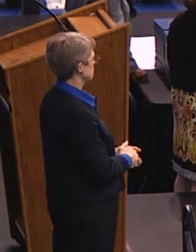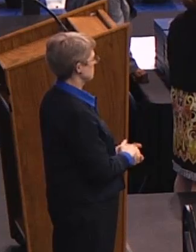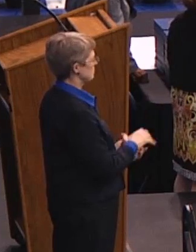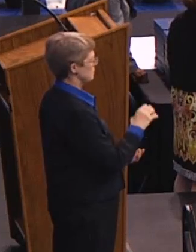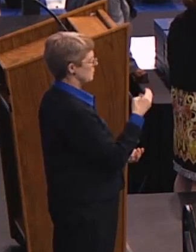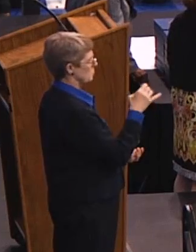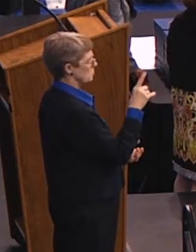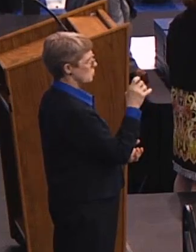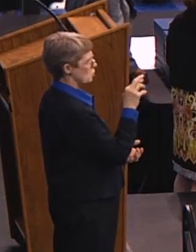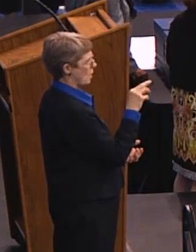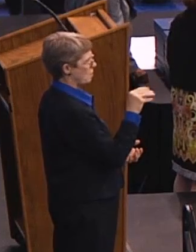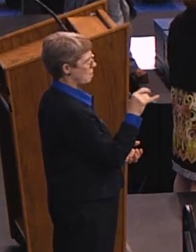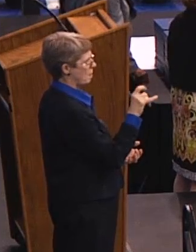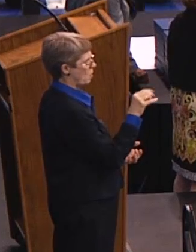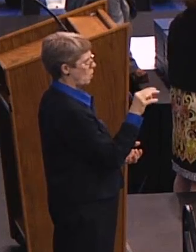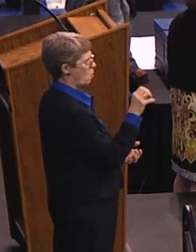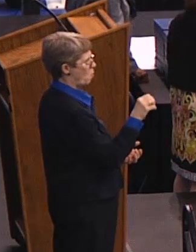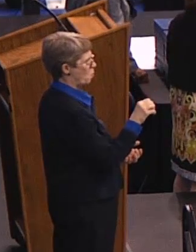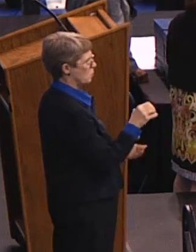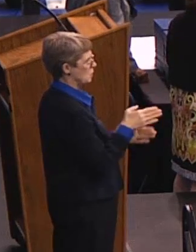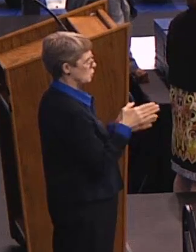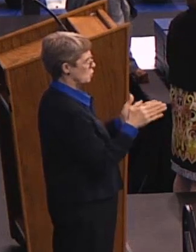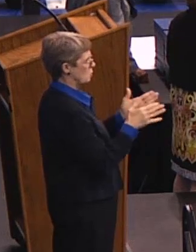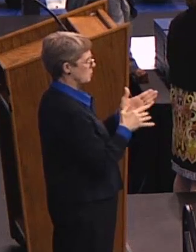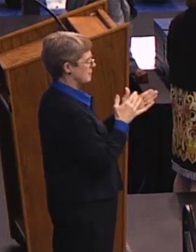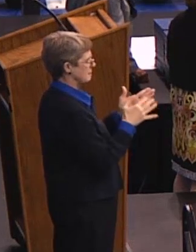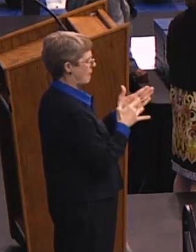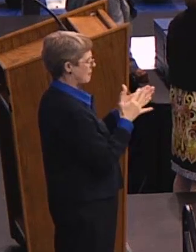Chandler Dave Malone, General Studies.